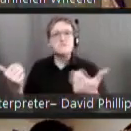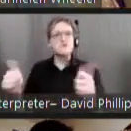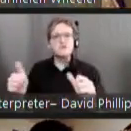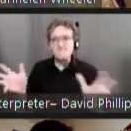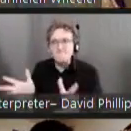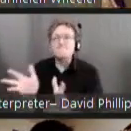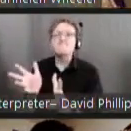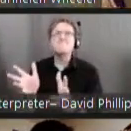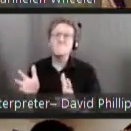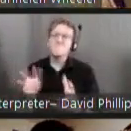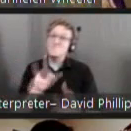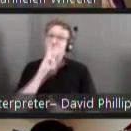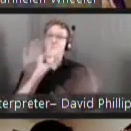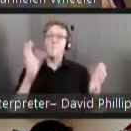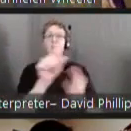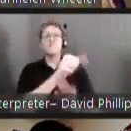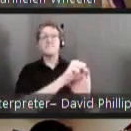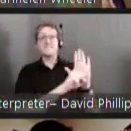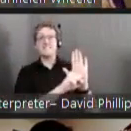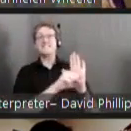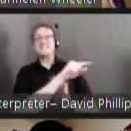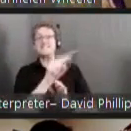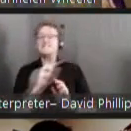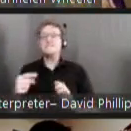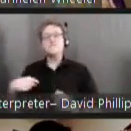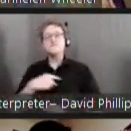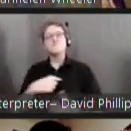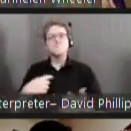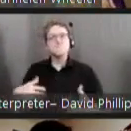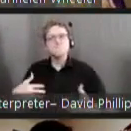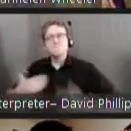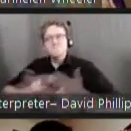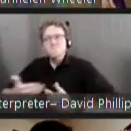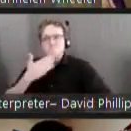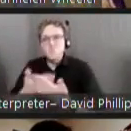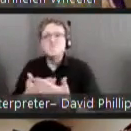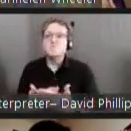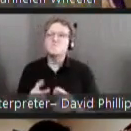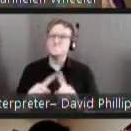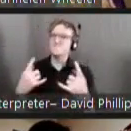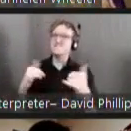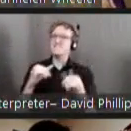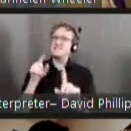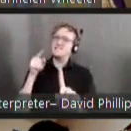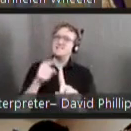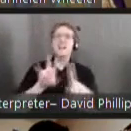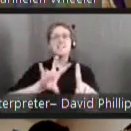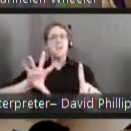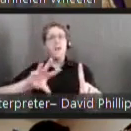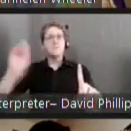of the state, but we need another 20 or 30,000 people if we want to hit that 70-75% herd immunity vaccination